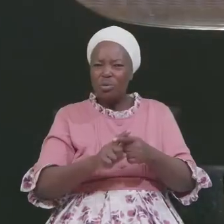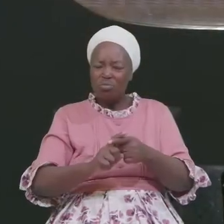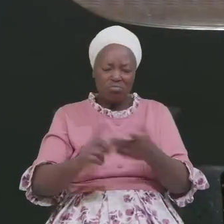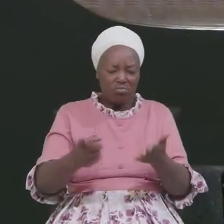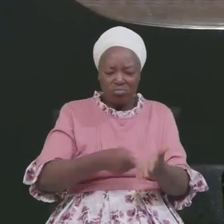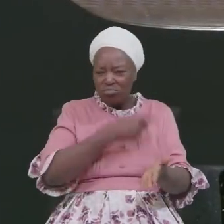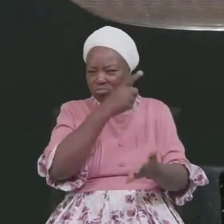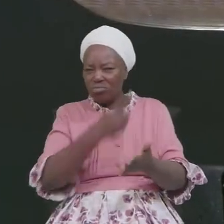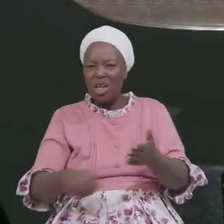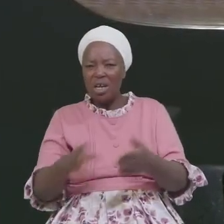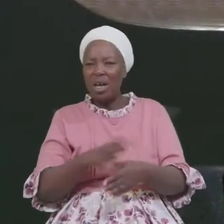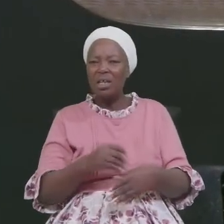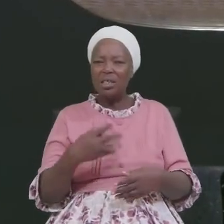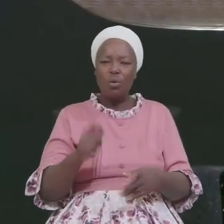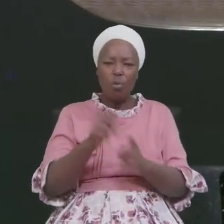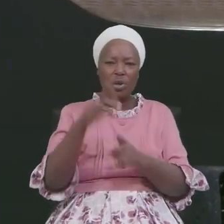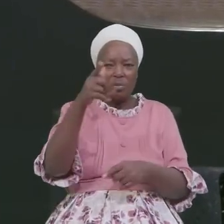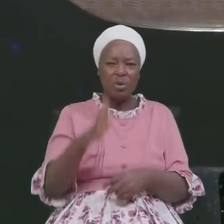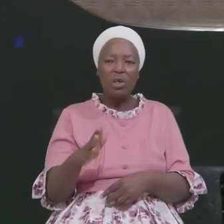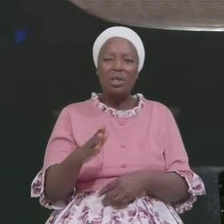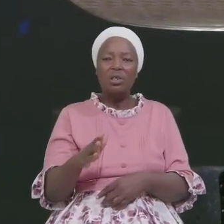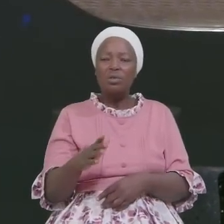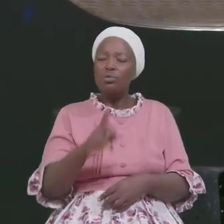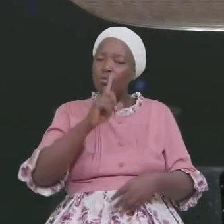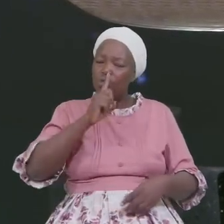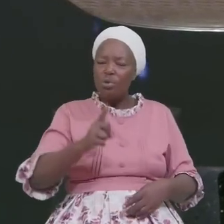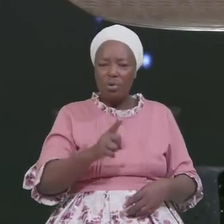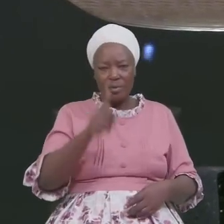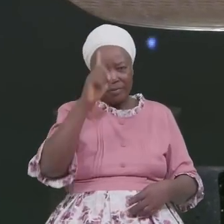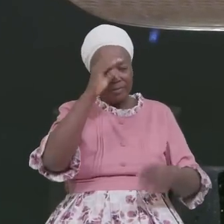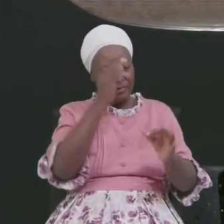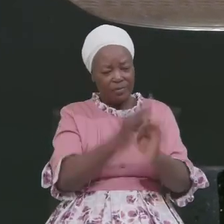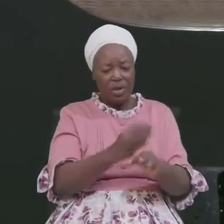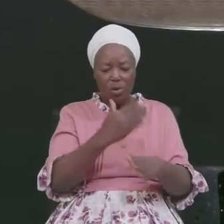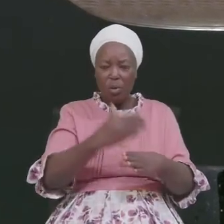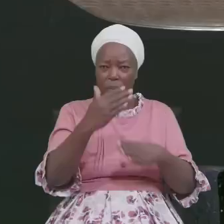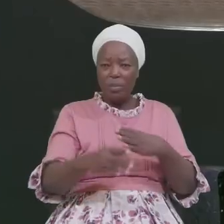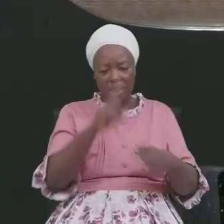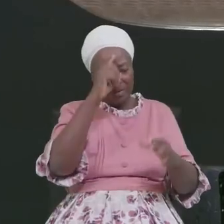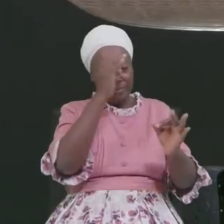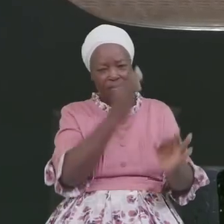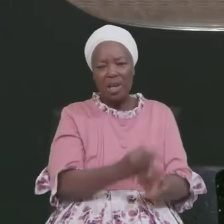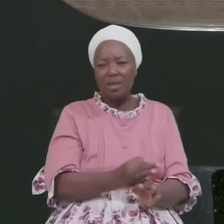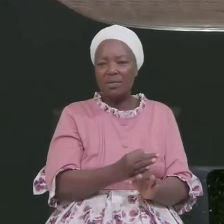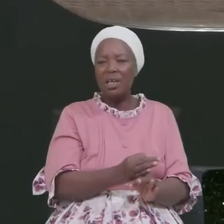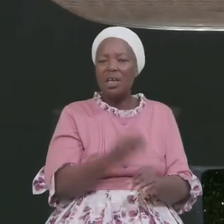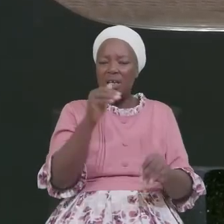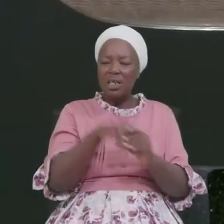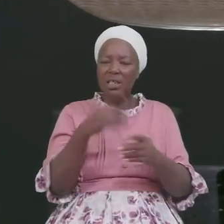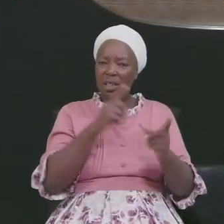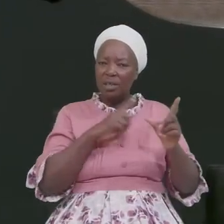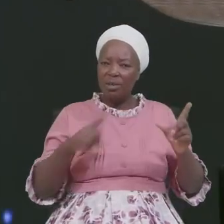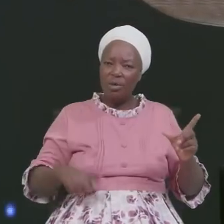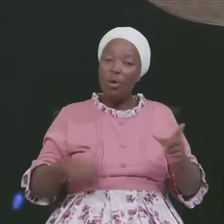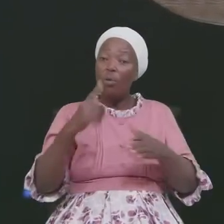modify the word of God, implicit faith, total faith, complete faith in the Lord,